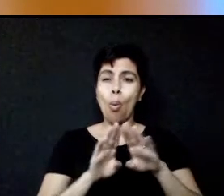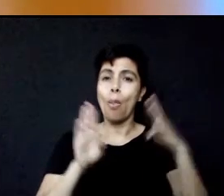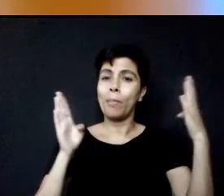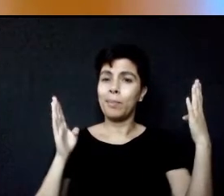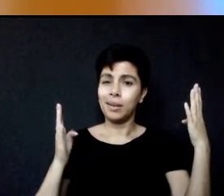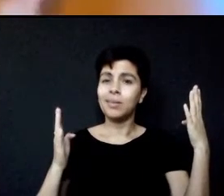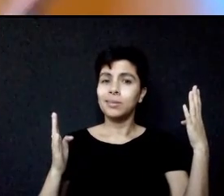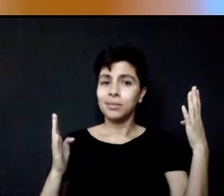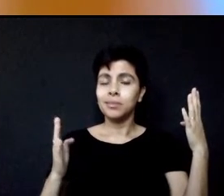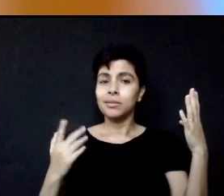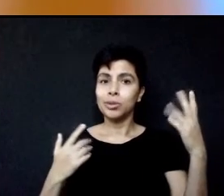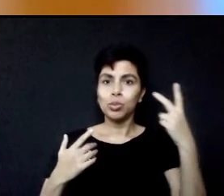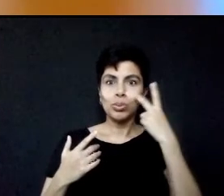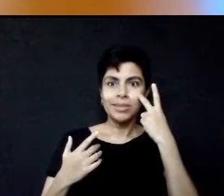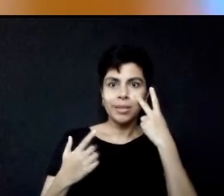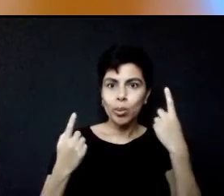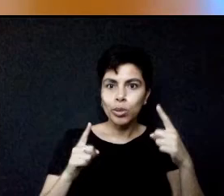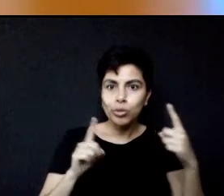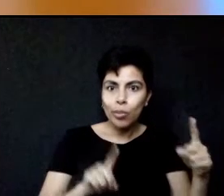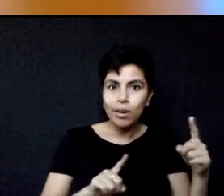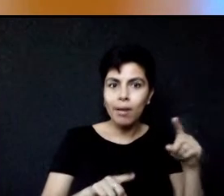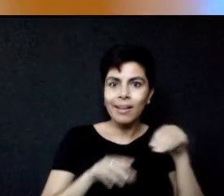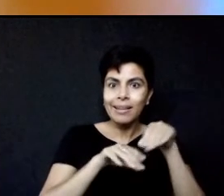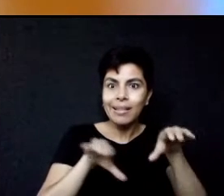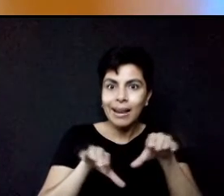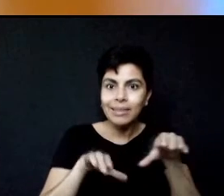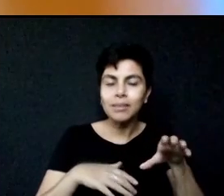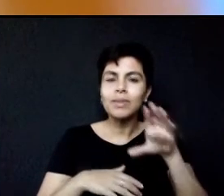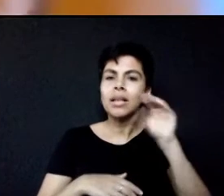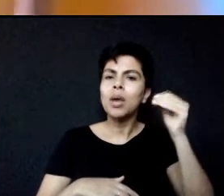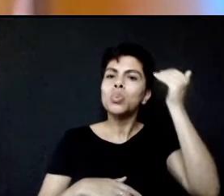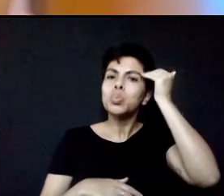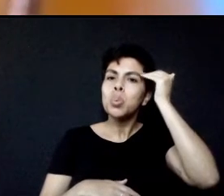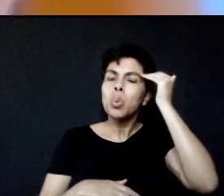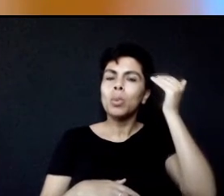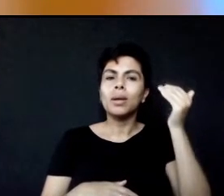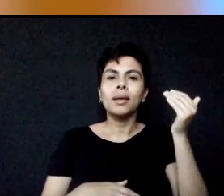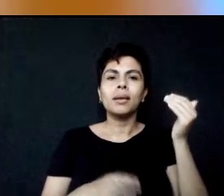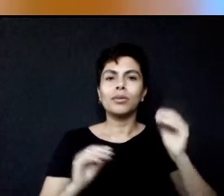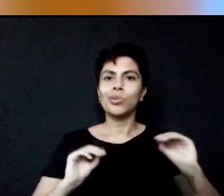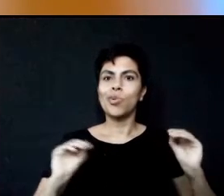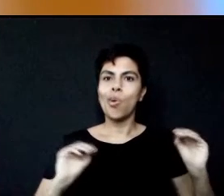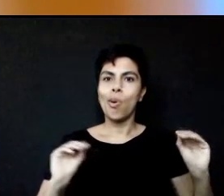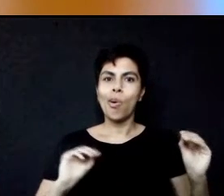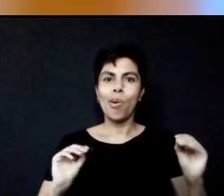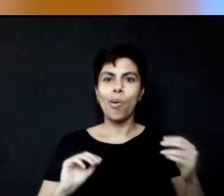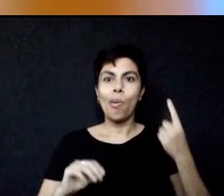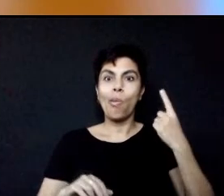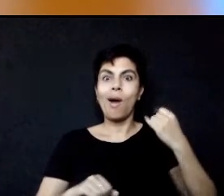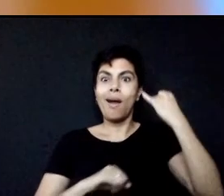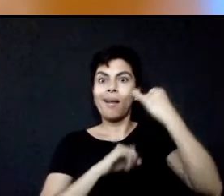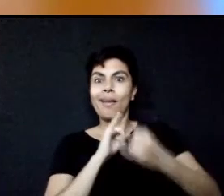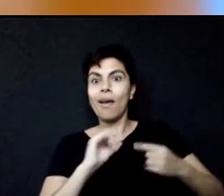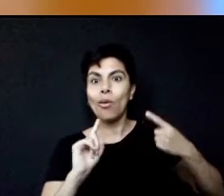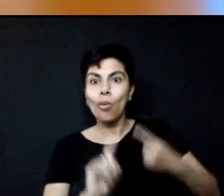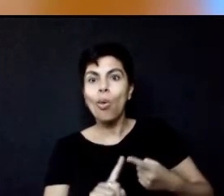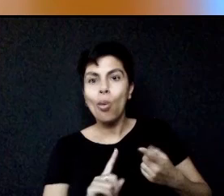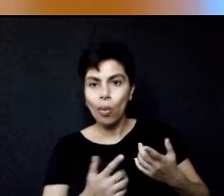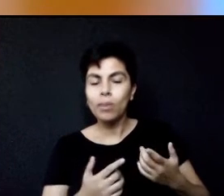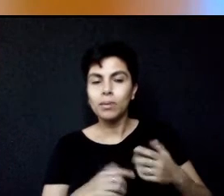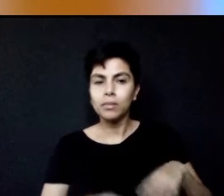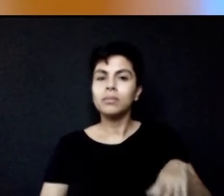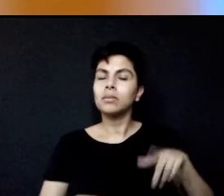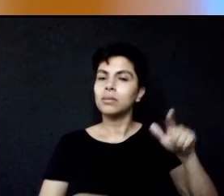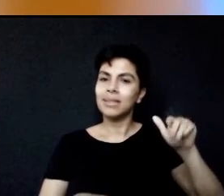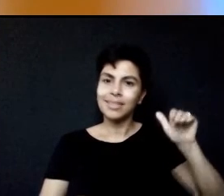openness to see what's going on in the activity they're doing, and just knowing that there's no one end goal that